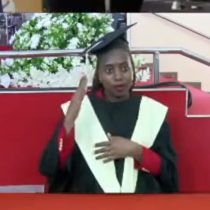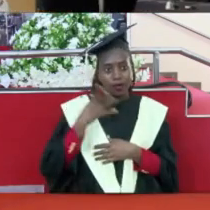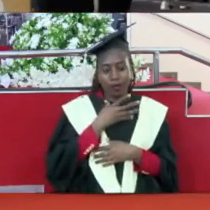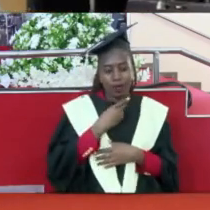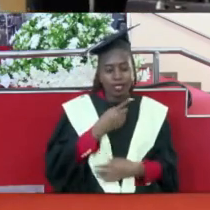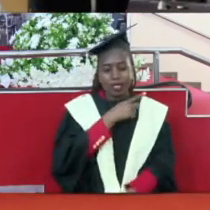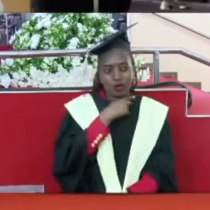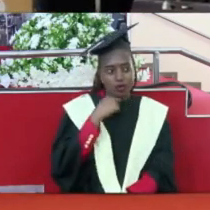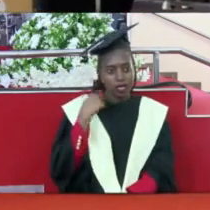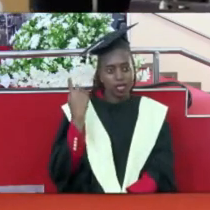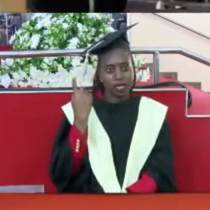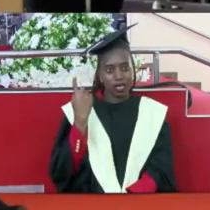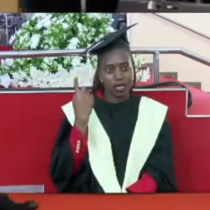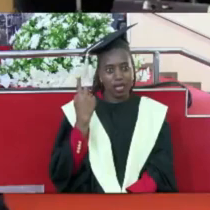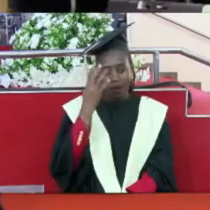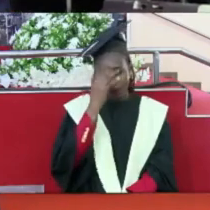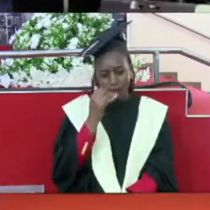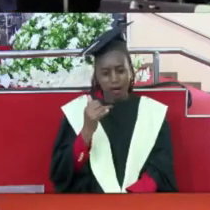because they worked in